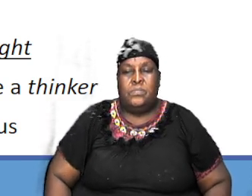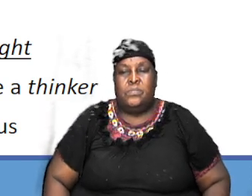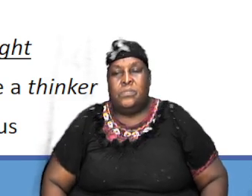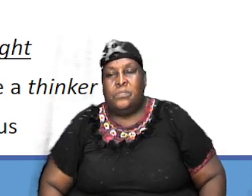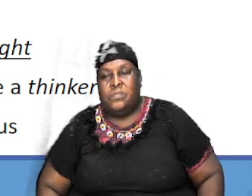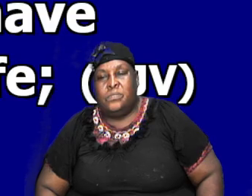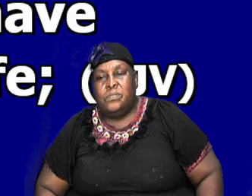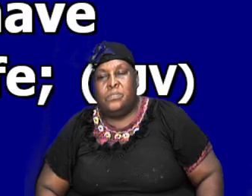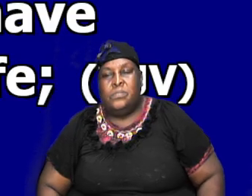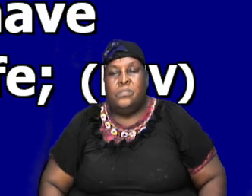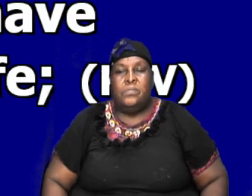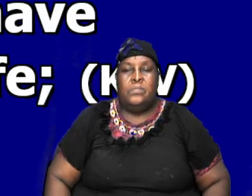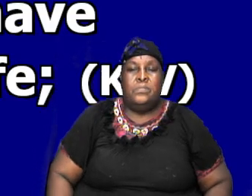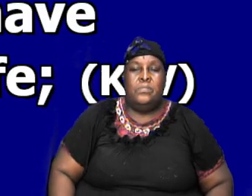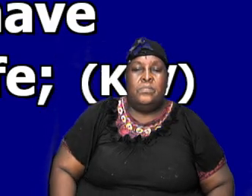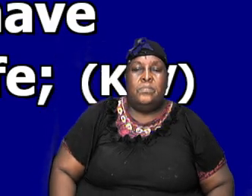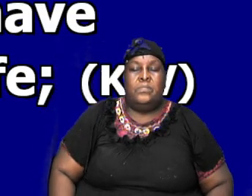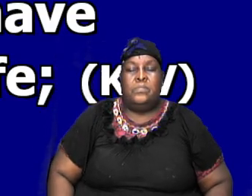14.